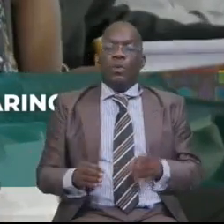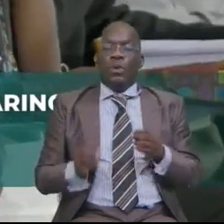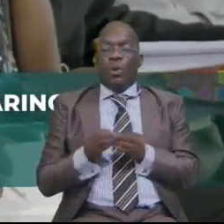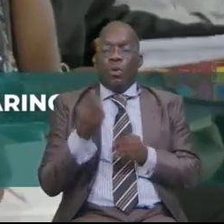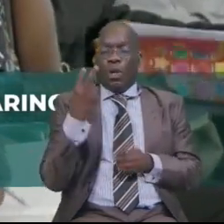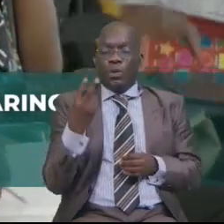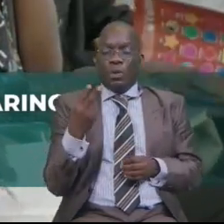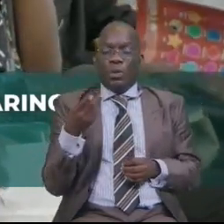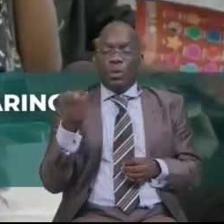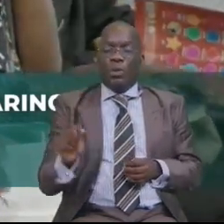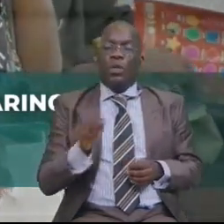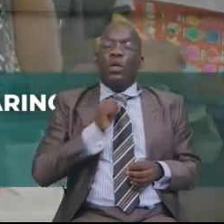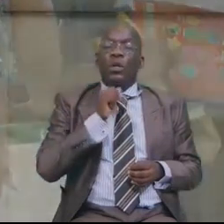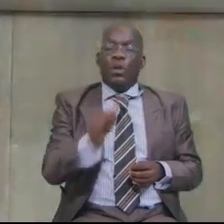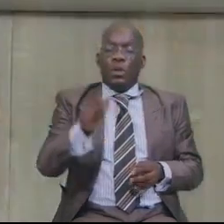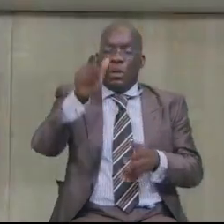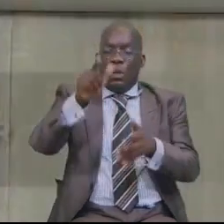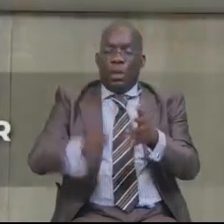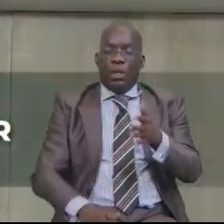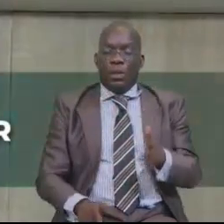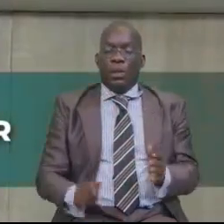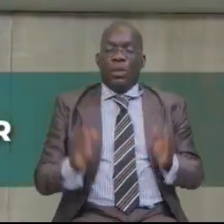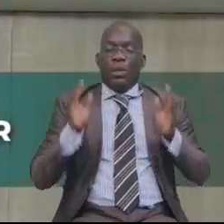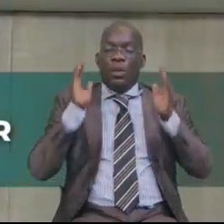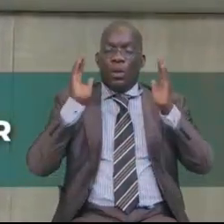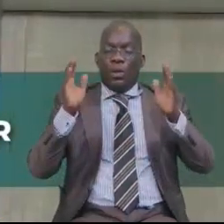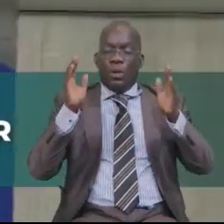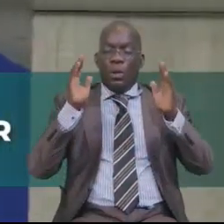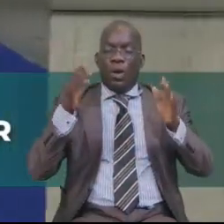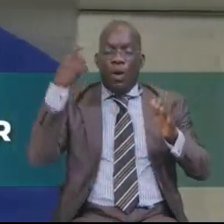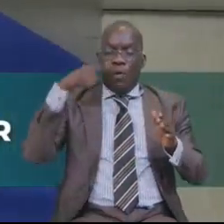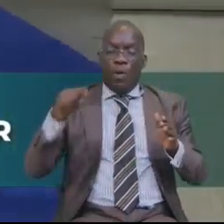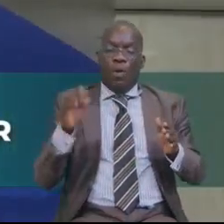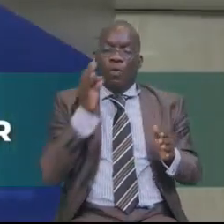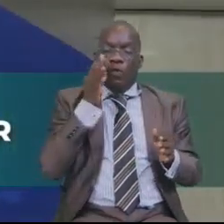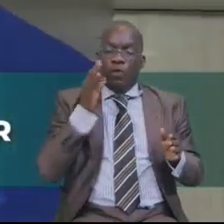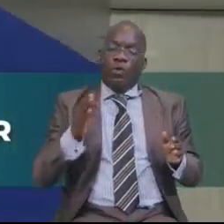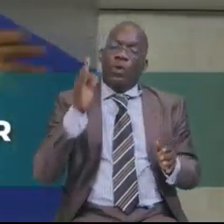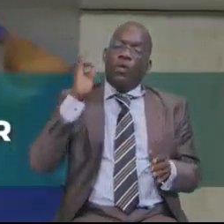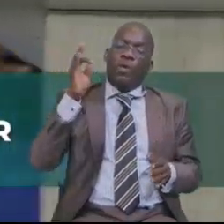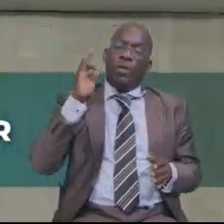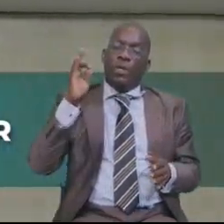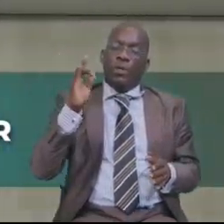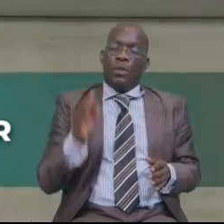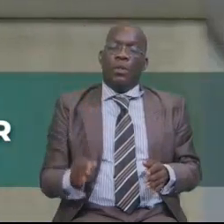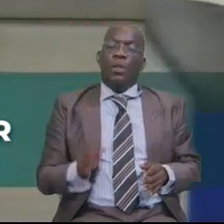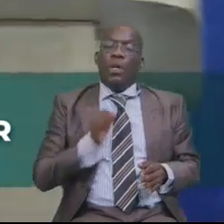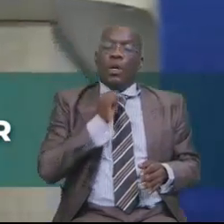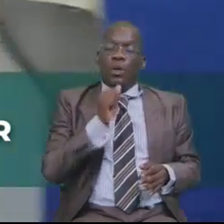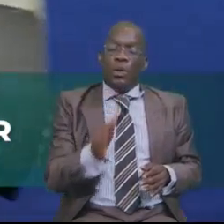the undiminished consecration for fruitful evangelism.